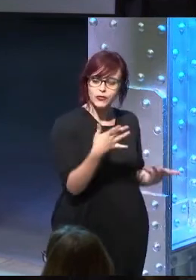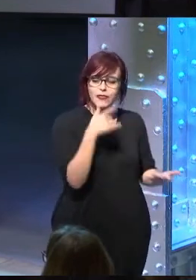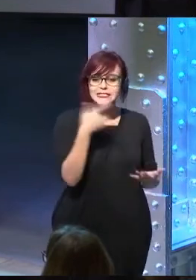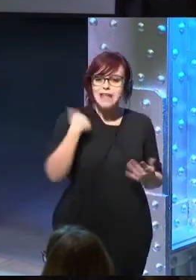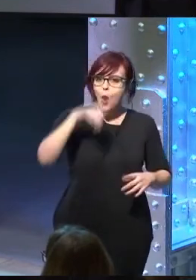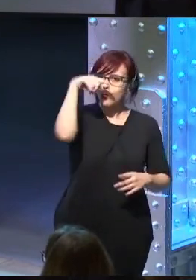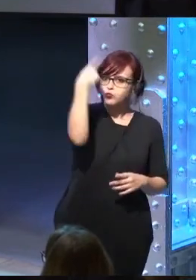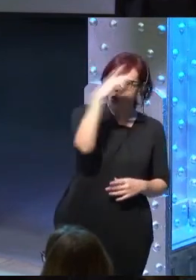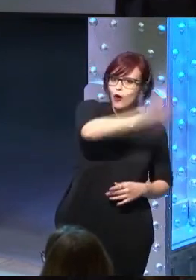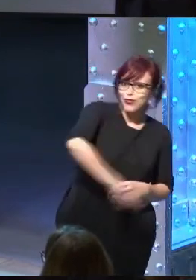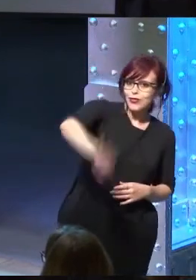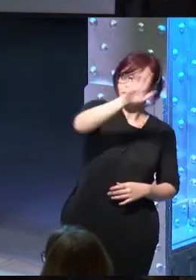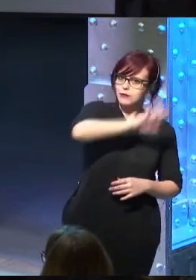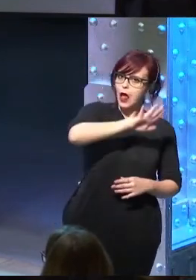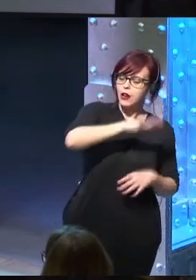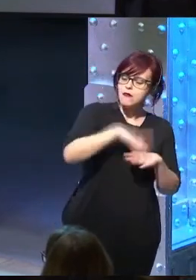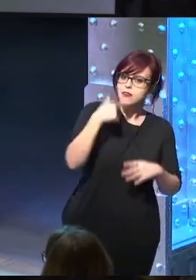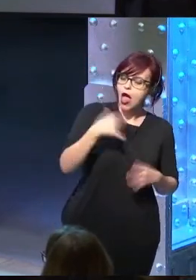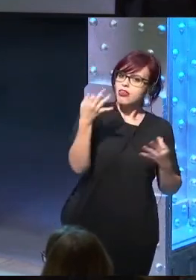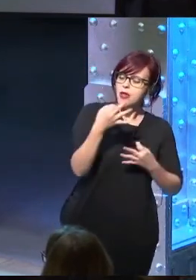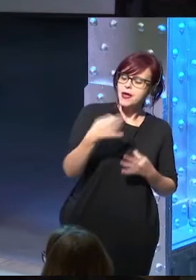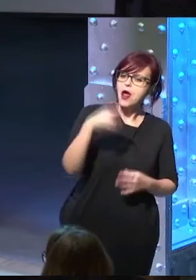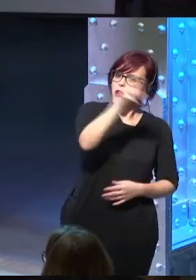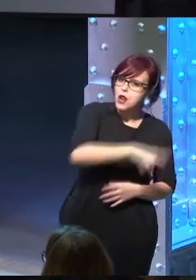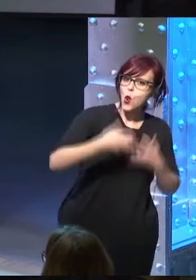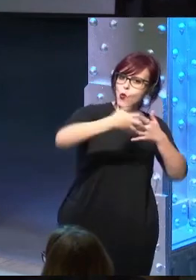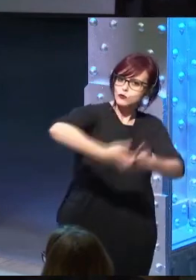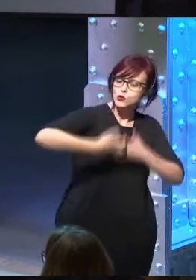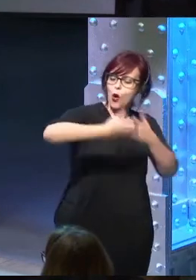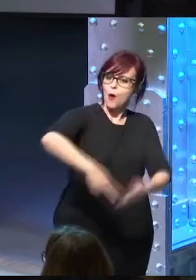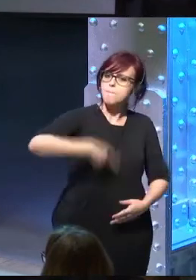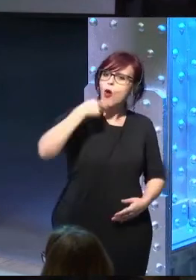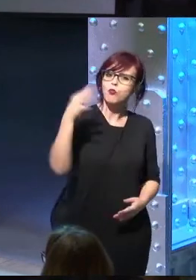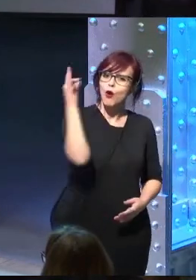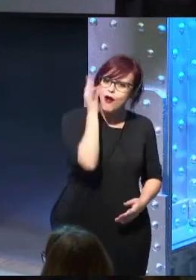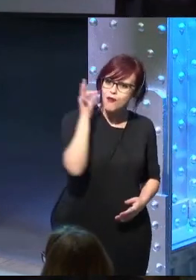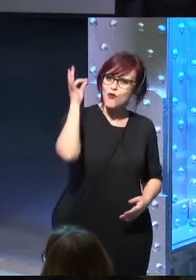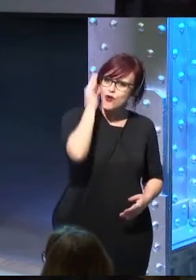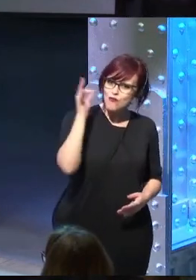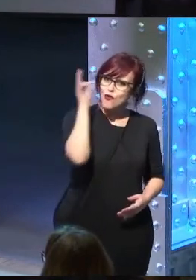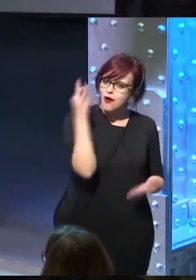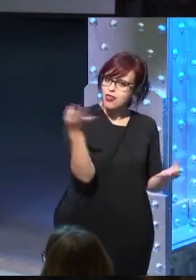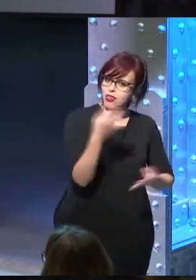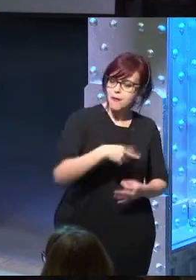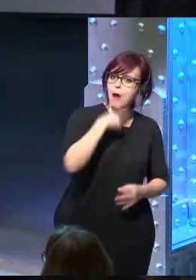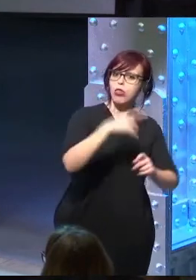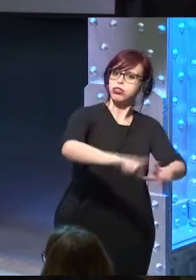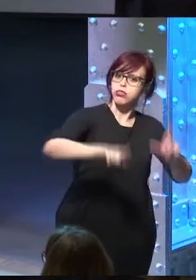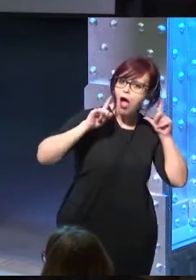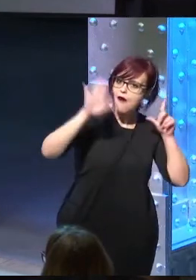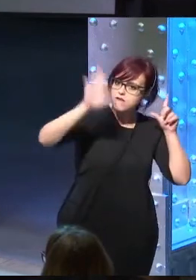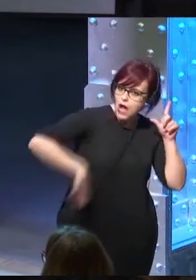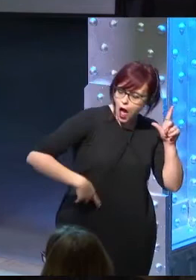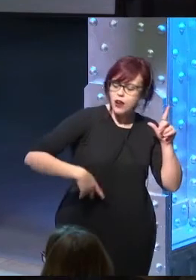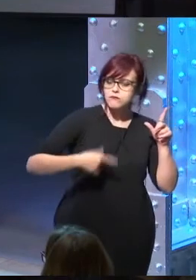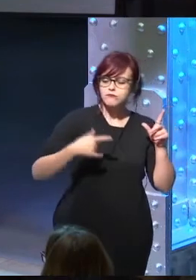no voice or power, we have, especially in the last 15 years, done better. But it remains